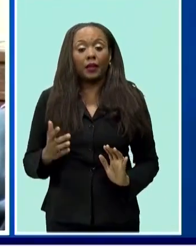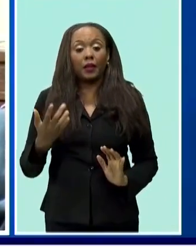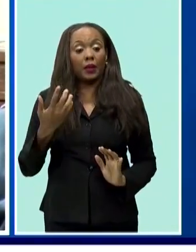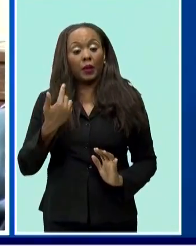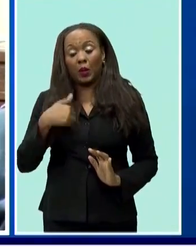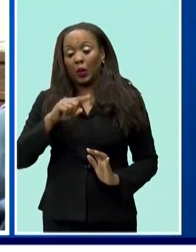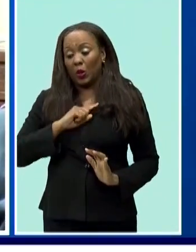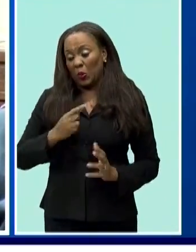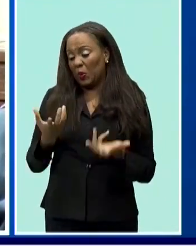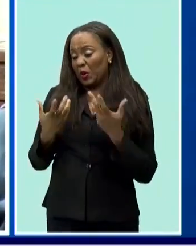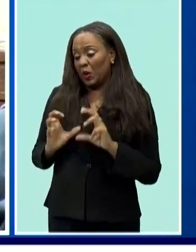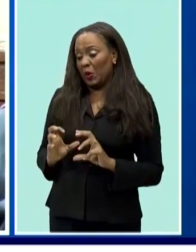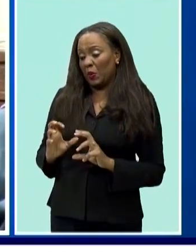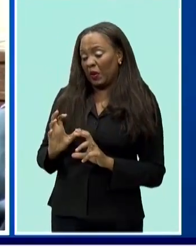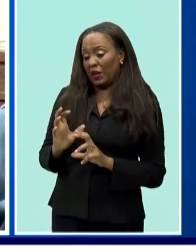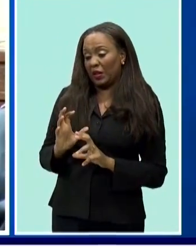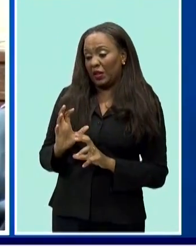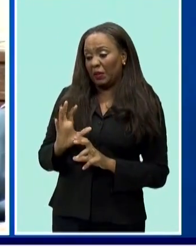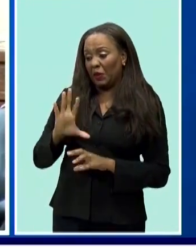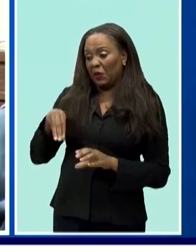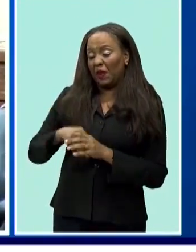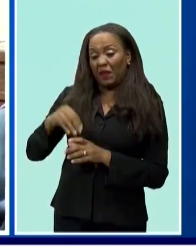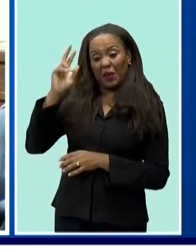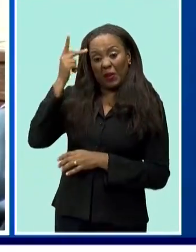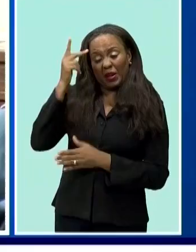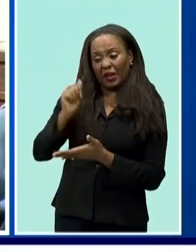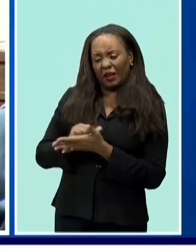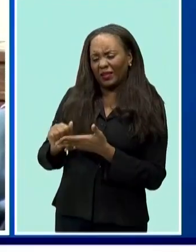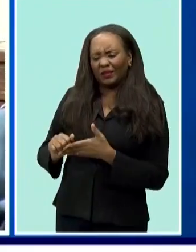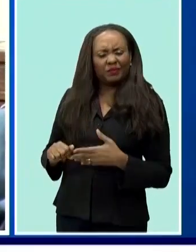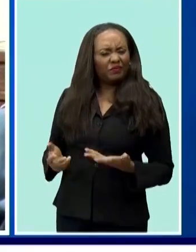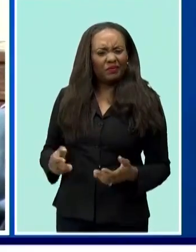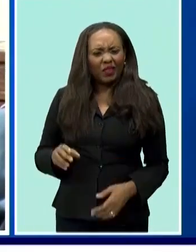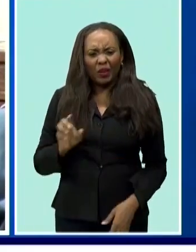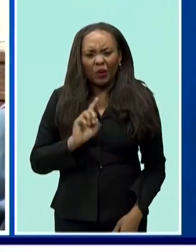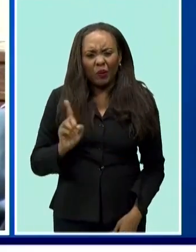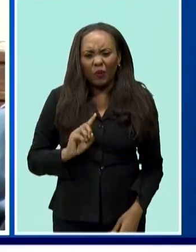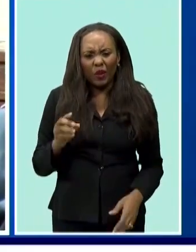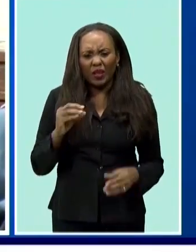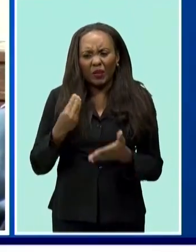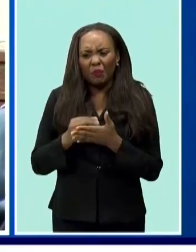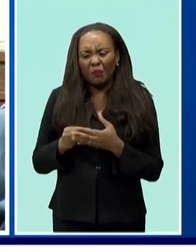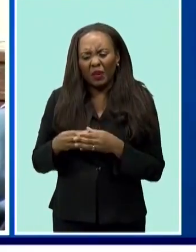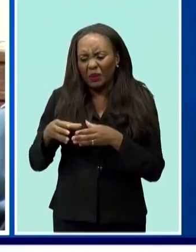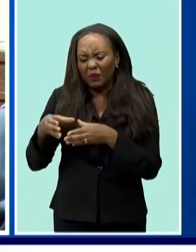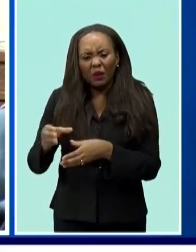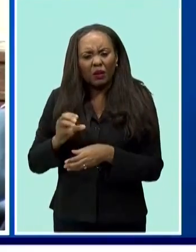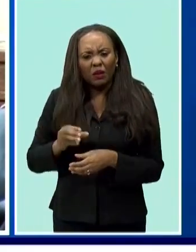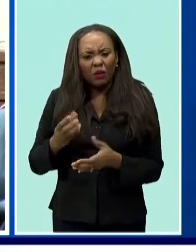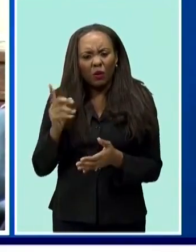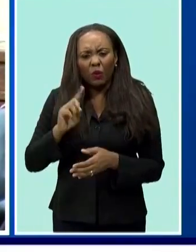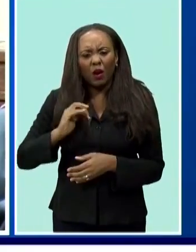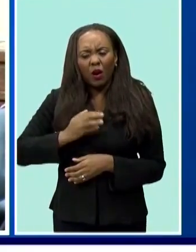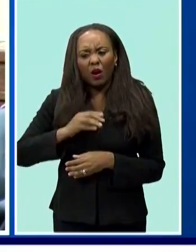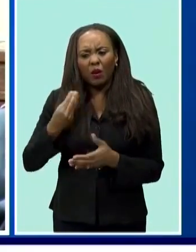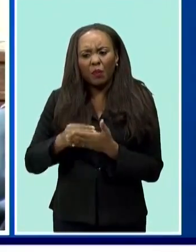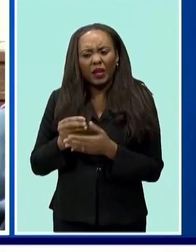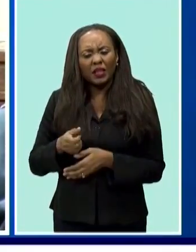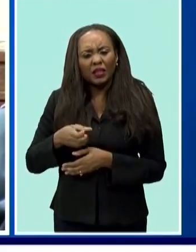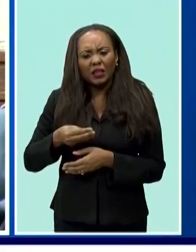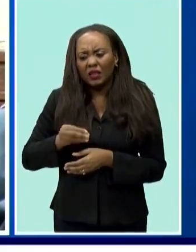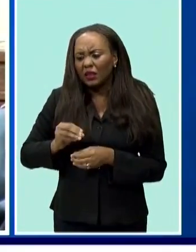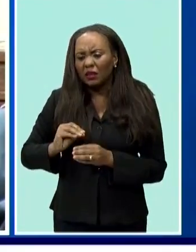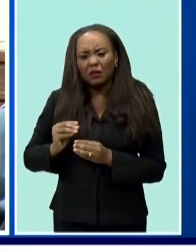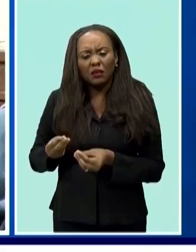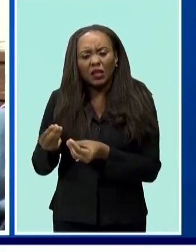handling political accounts. So, Mr. Speaker, where are we supposed to put the money? Where are politicians and branches and so on? We are not supposed to have